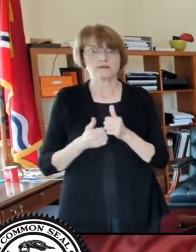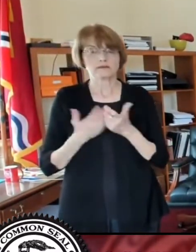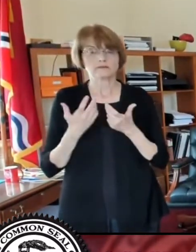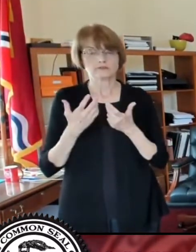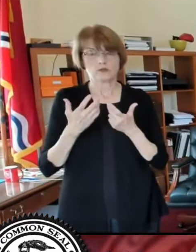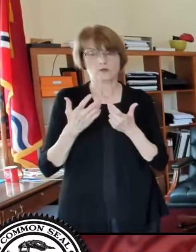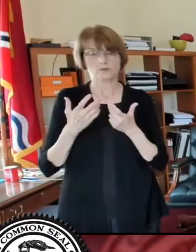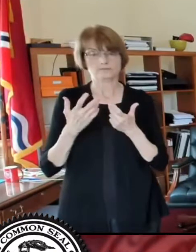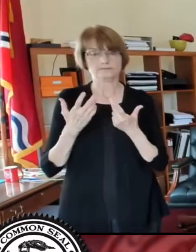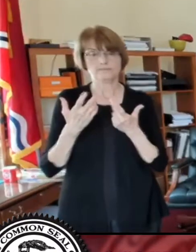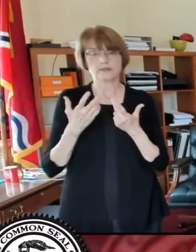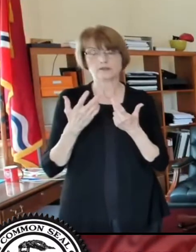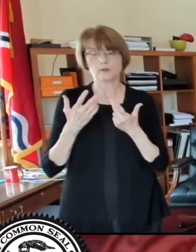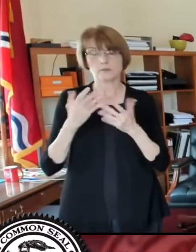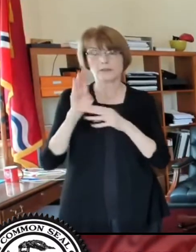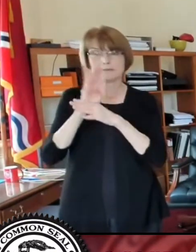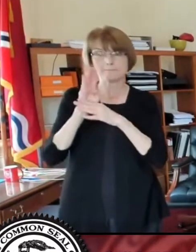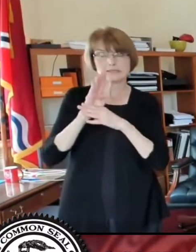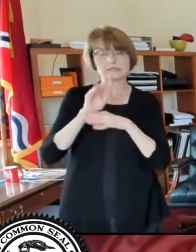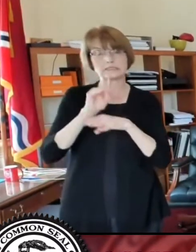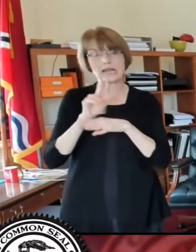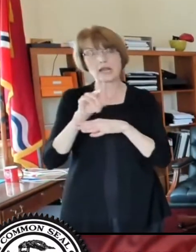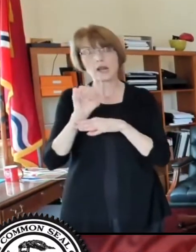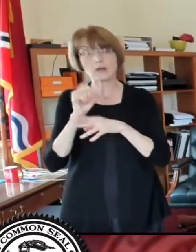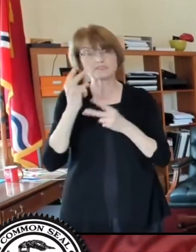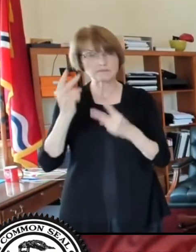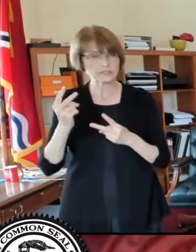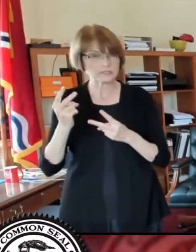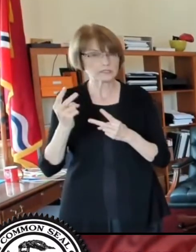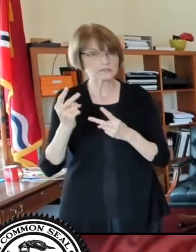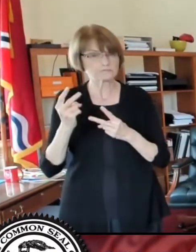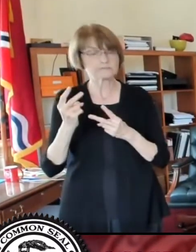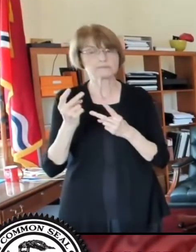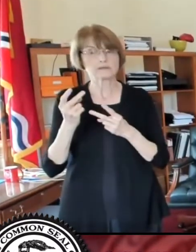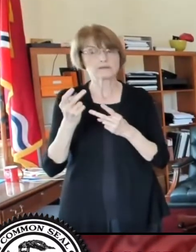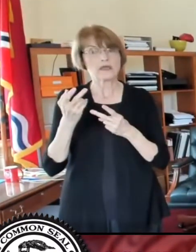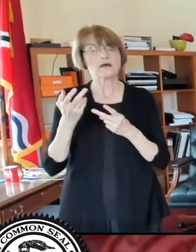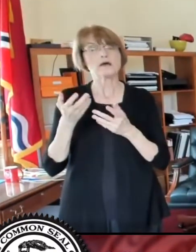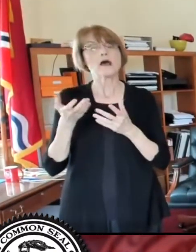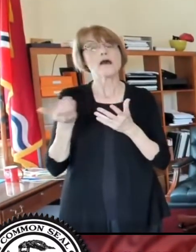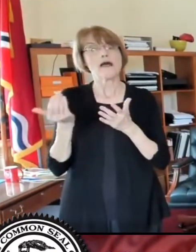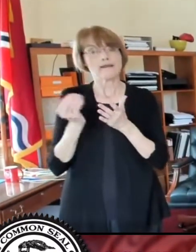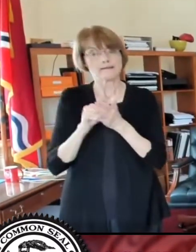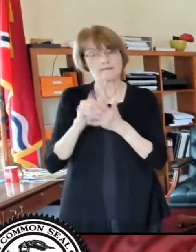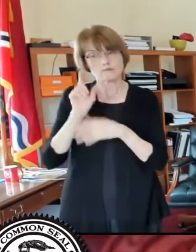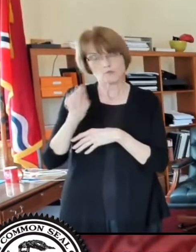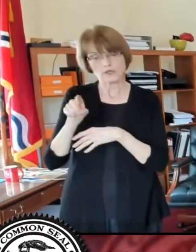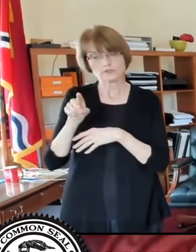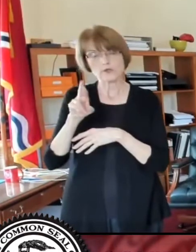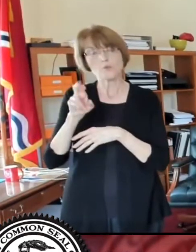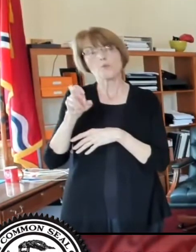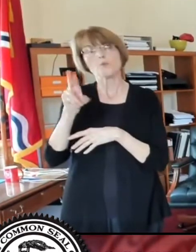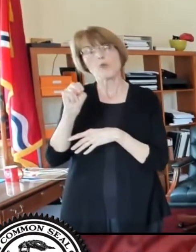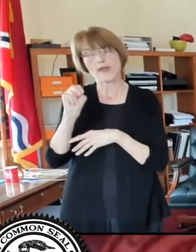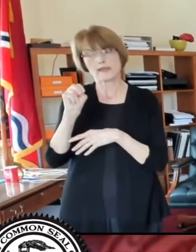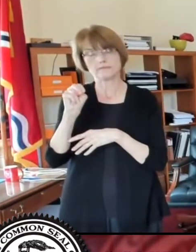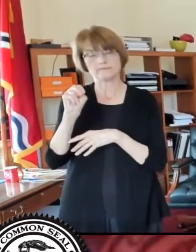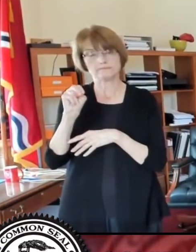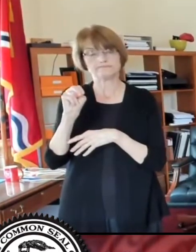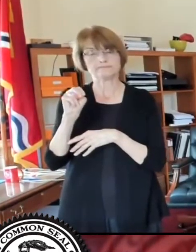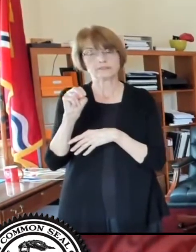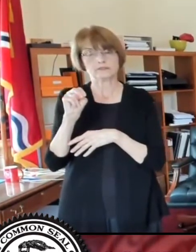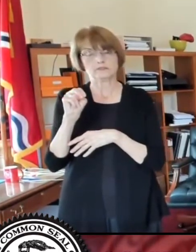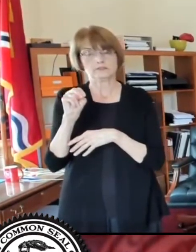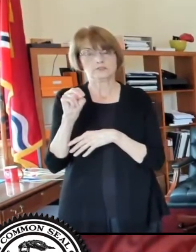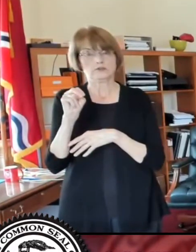on the visits to businesses and nightclubs and such that you mentioned, Mayor. Ryan would like to know if you know how many businesses the city